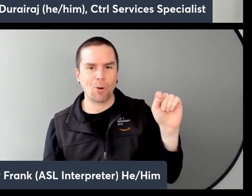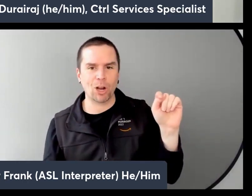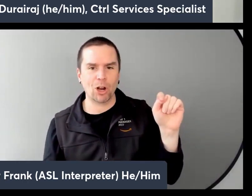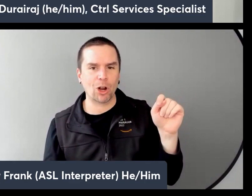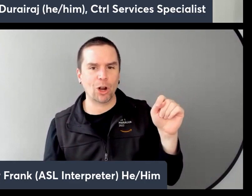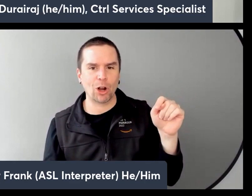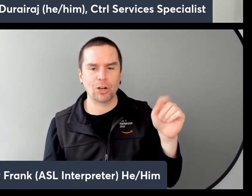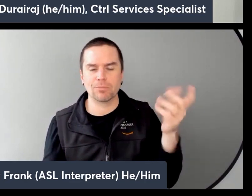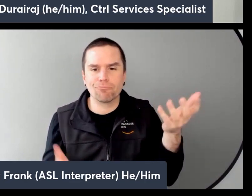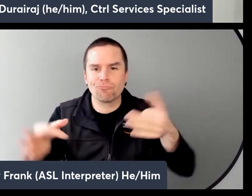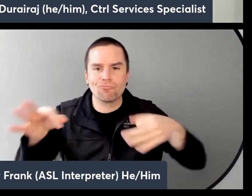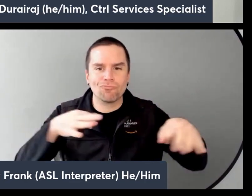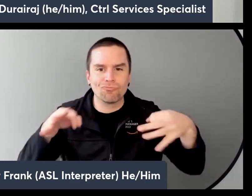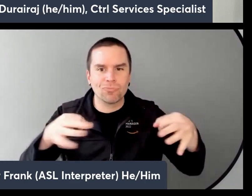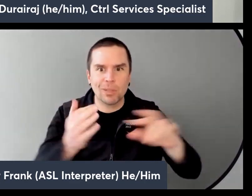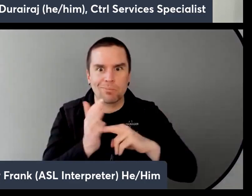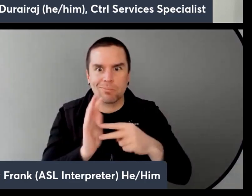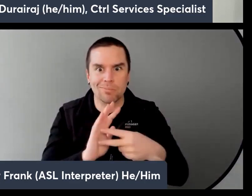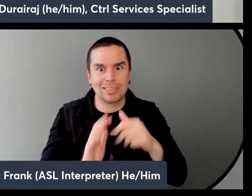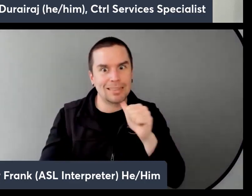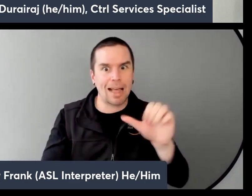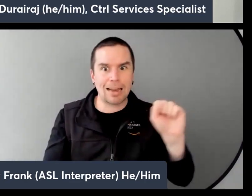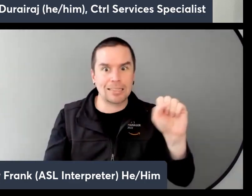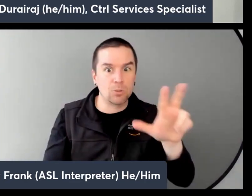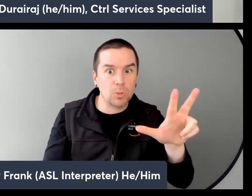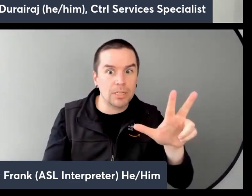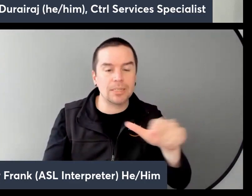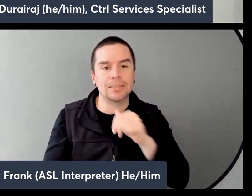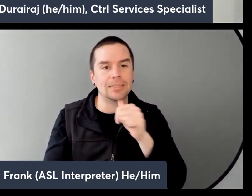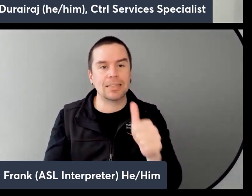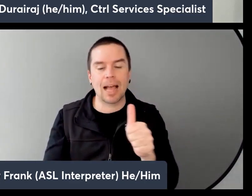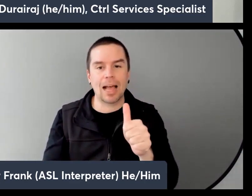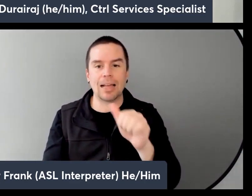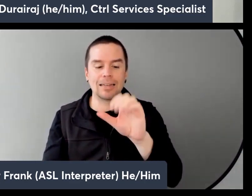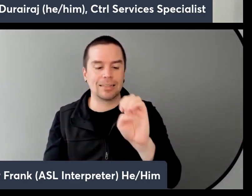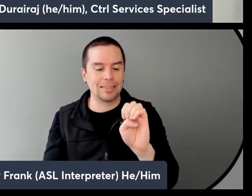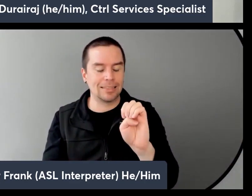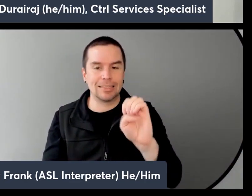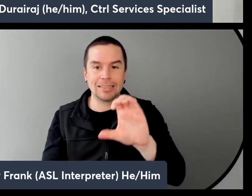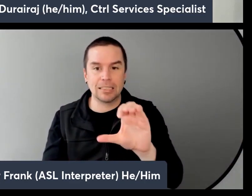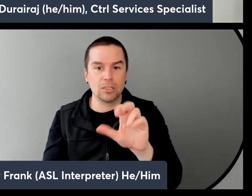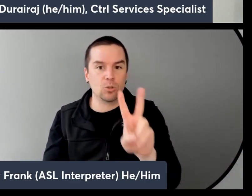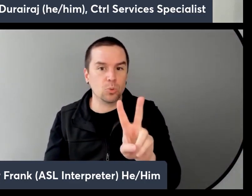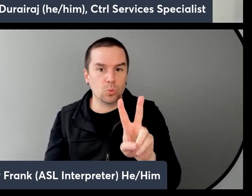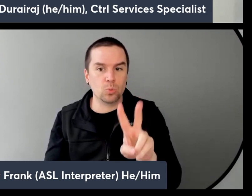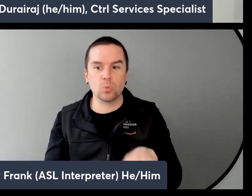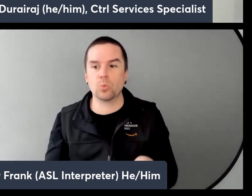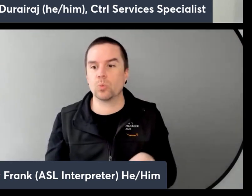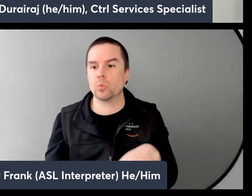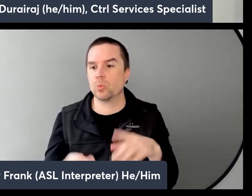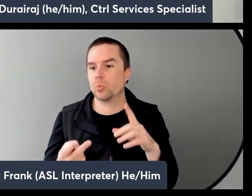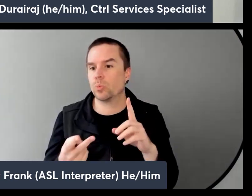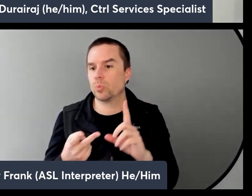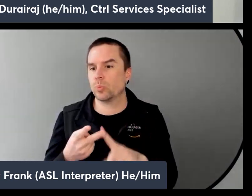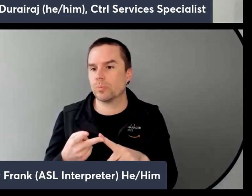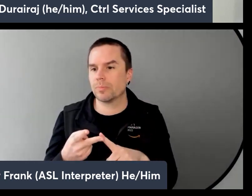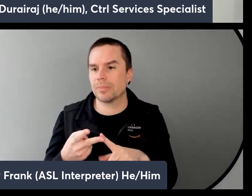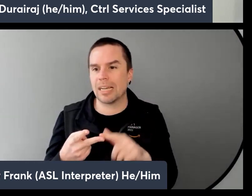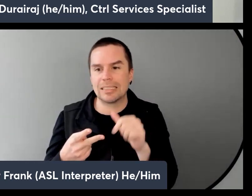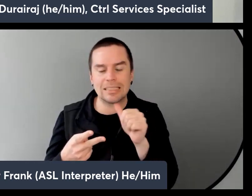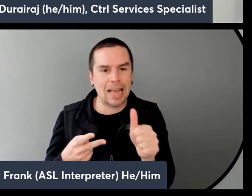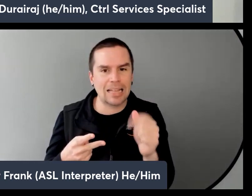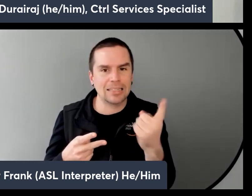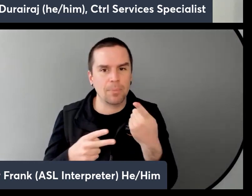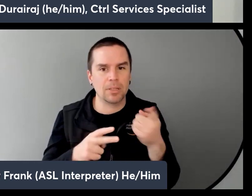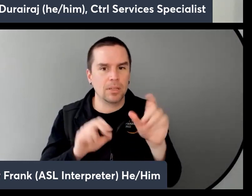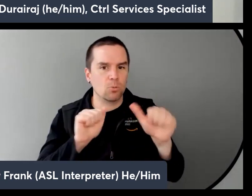because it's not S3, it's not EC2, it's not something you kind of run a workload Absolutely.